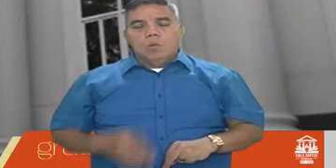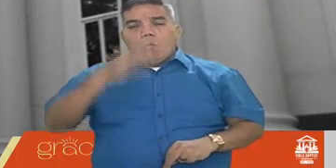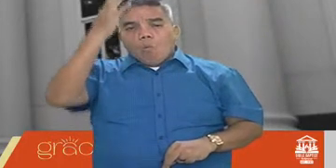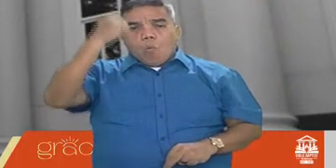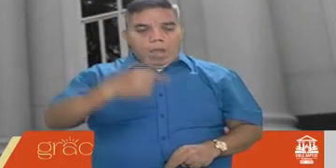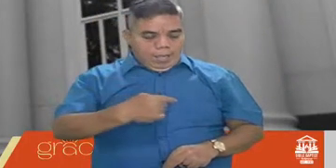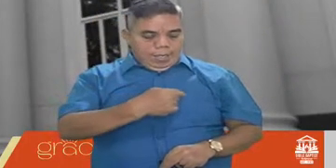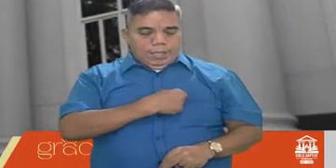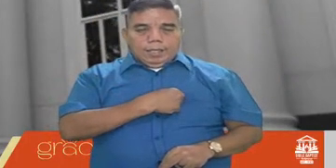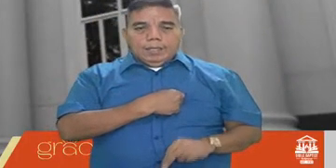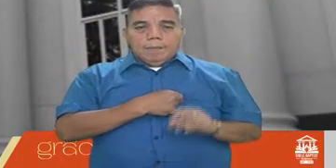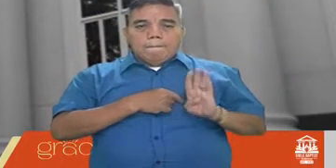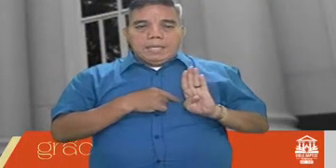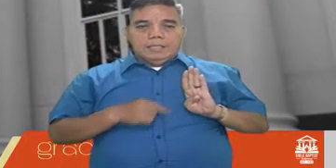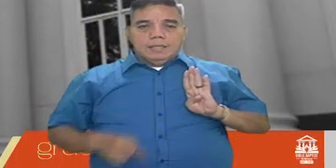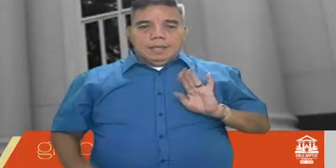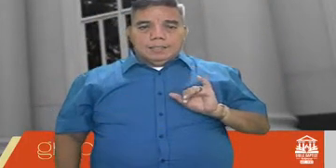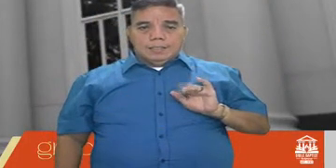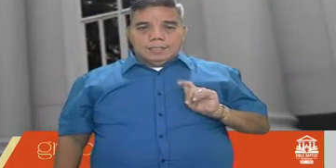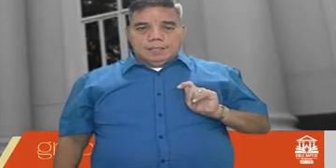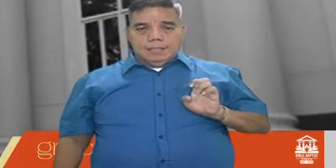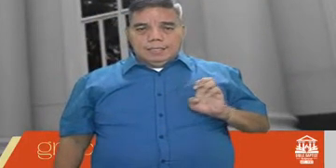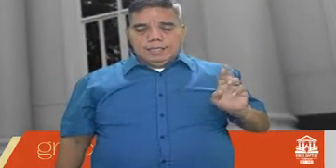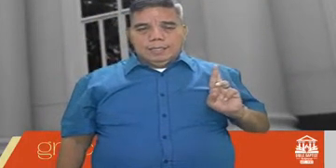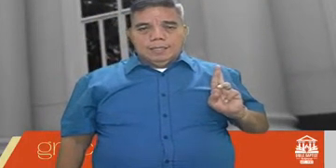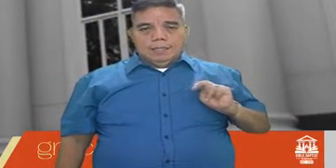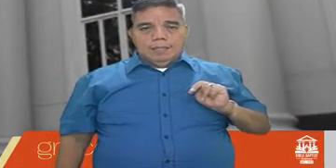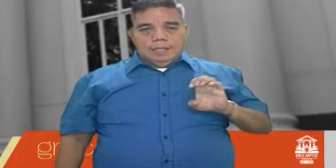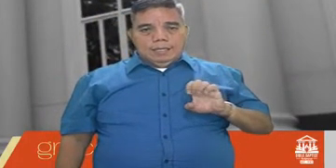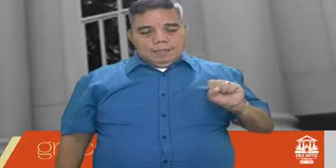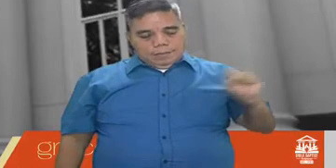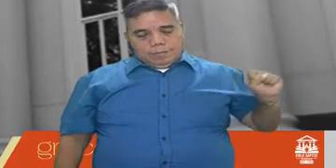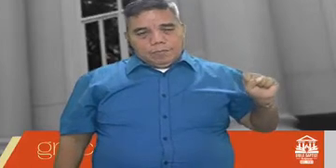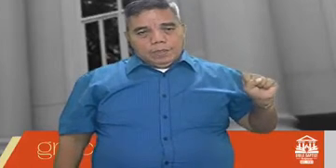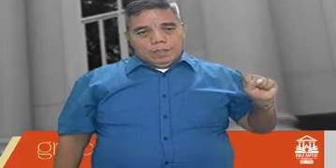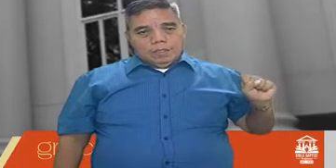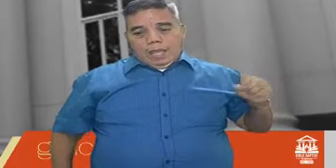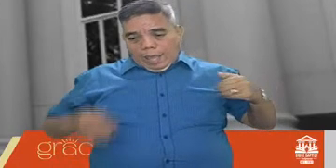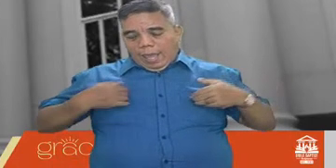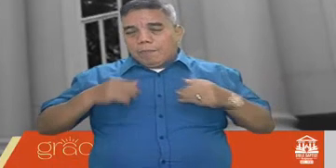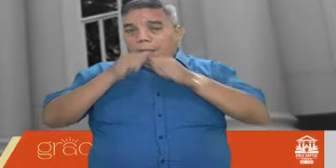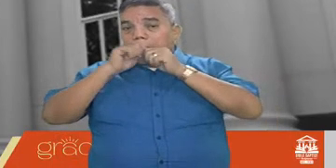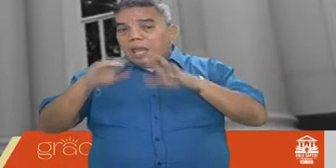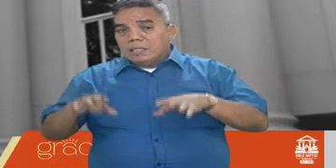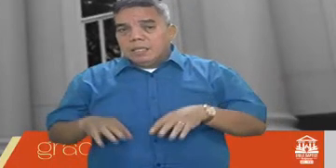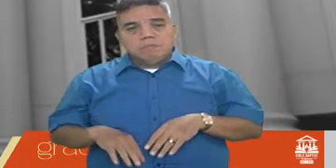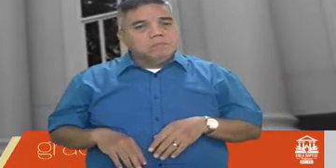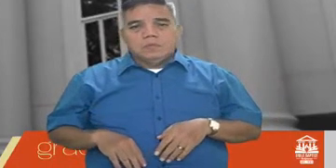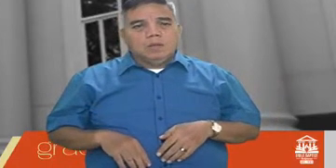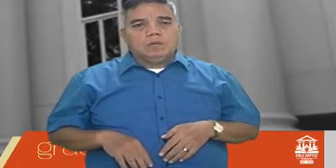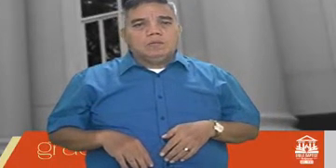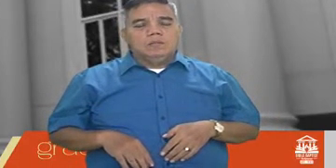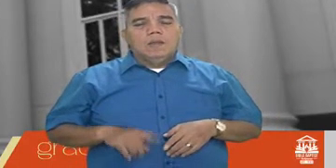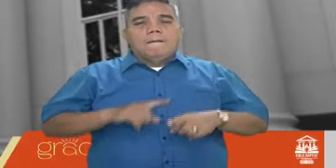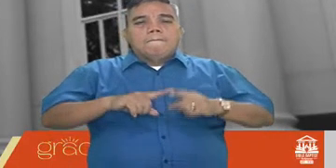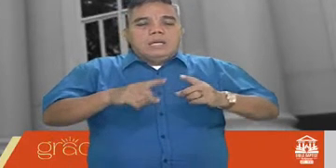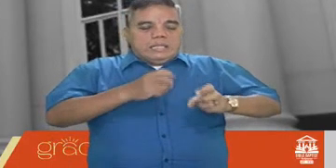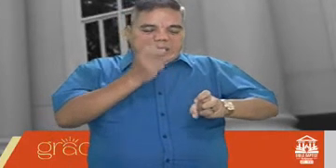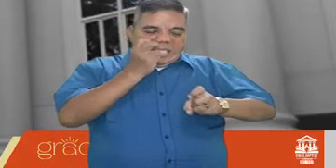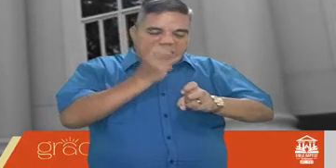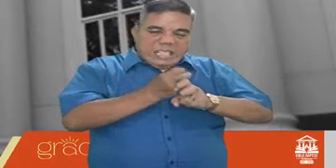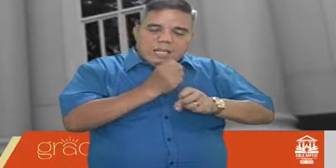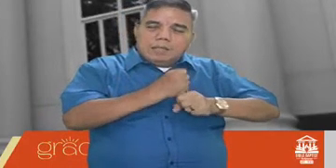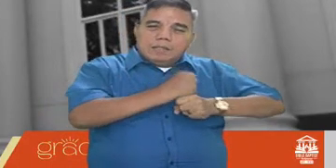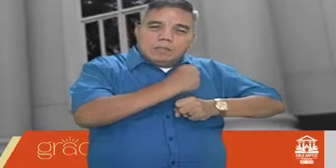Ang kasing-kasing nasakitan, ang kasing-kasing nagatiman og kapait,